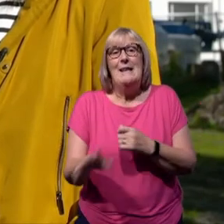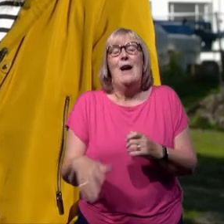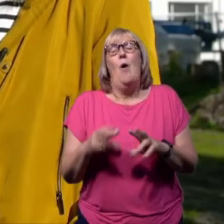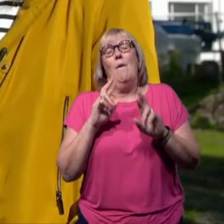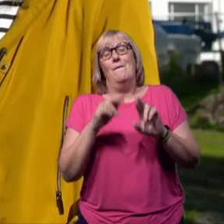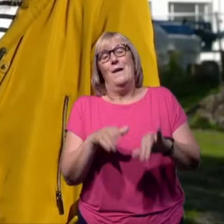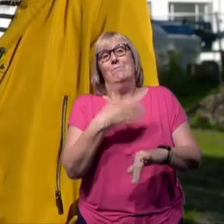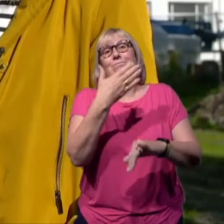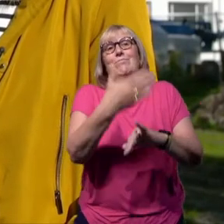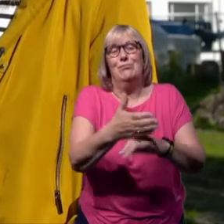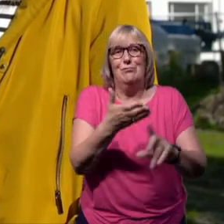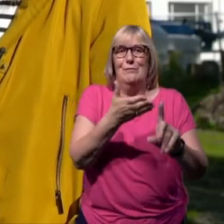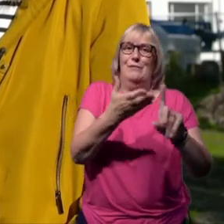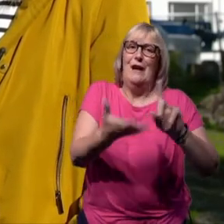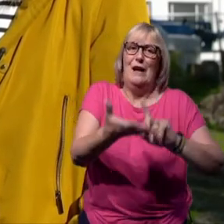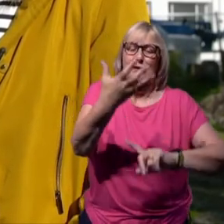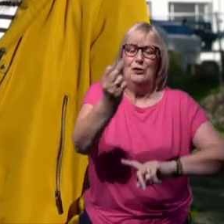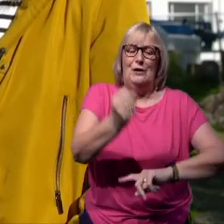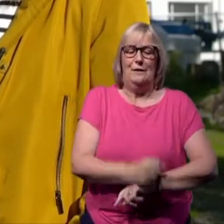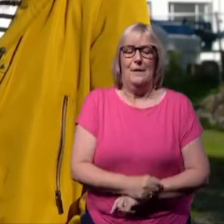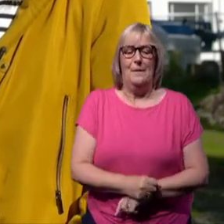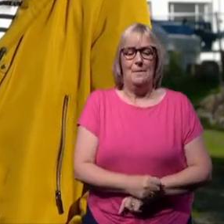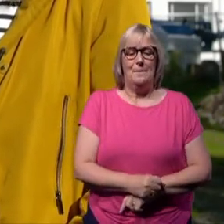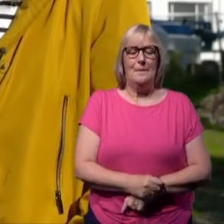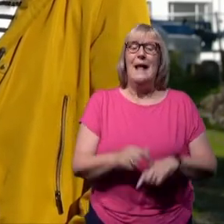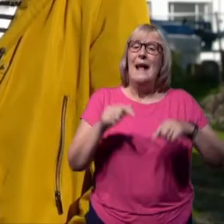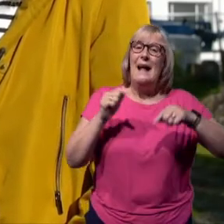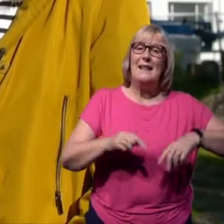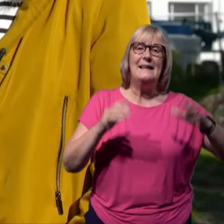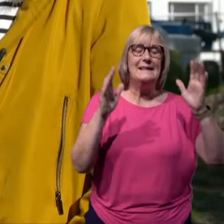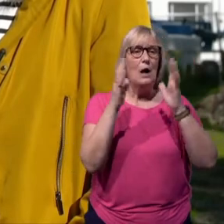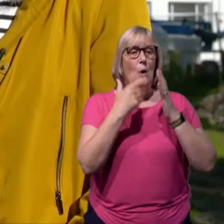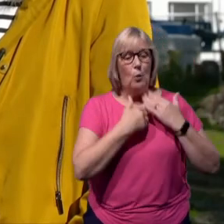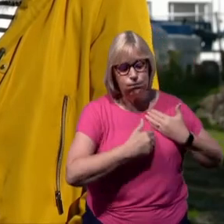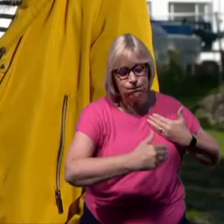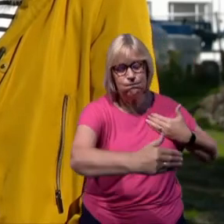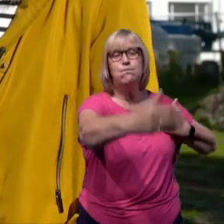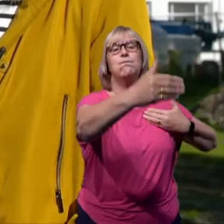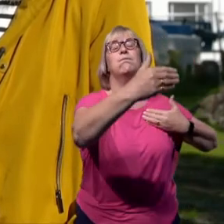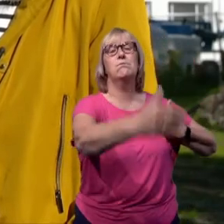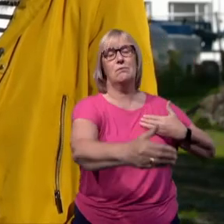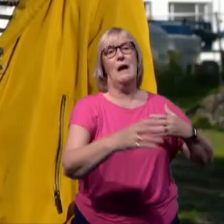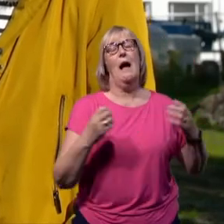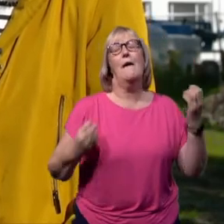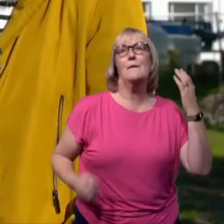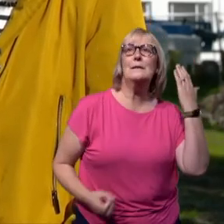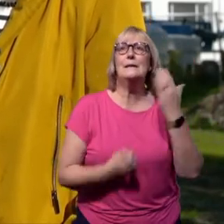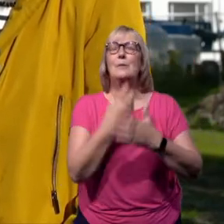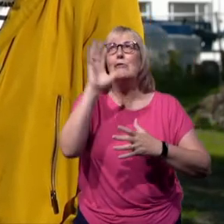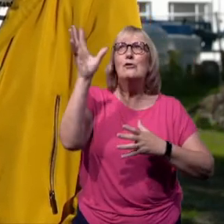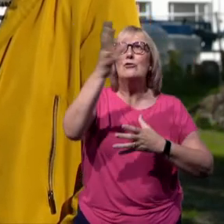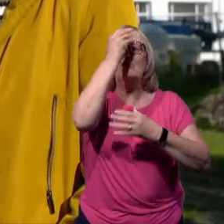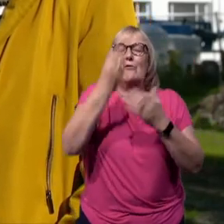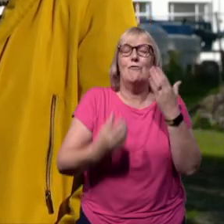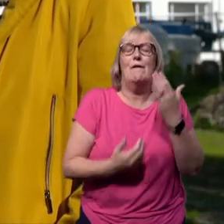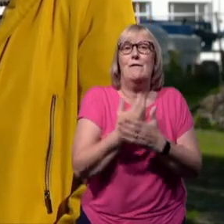next generation can enjoy this beacon of spiritual refreshment, a refreshment we all need so much. Thank